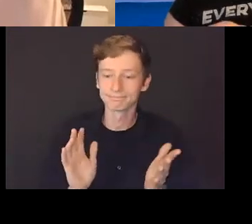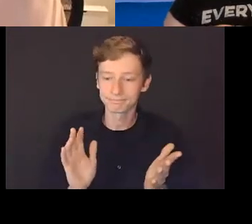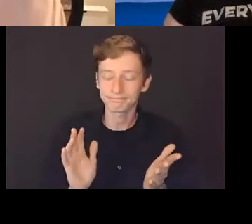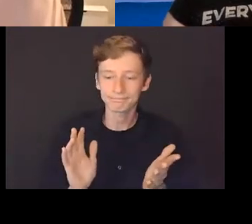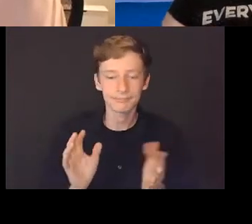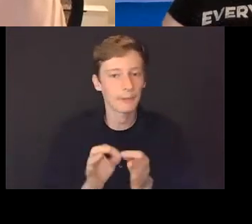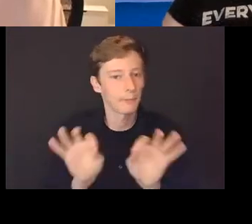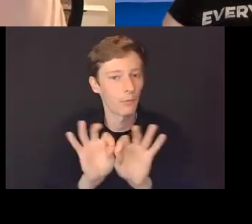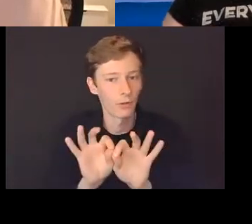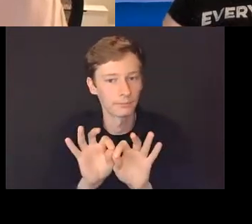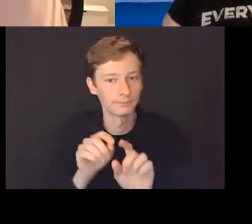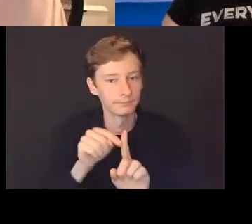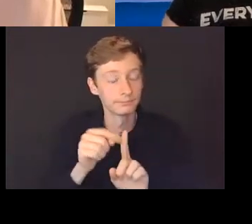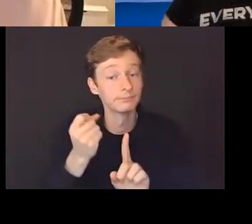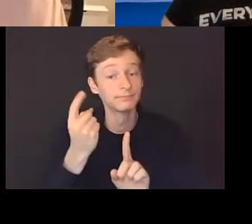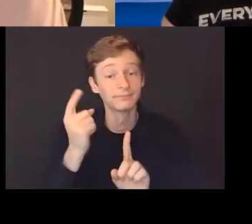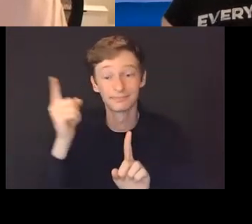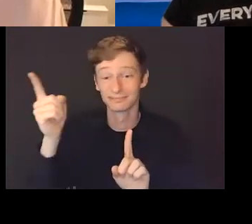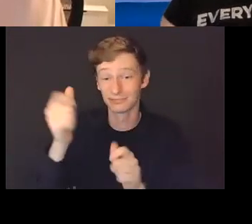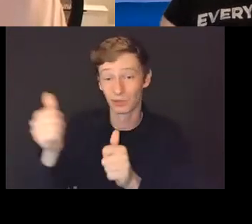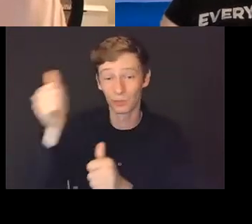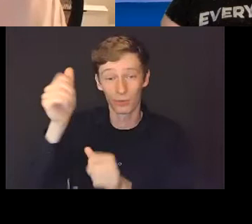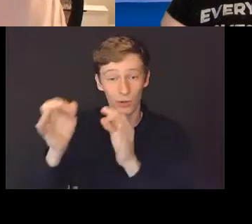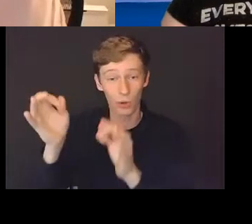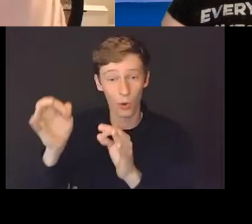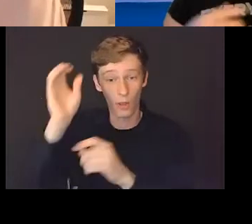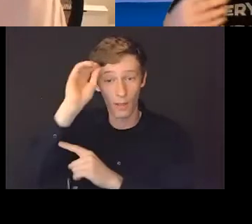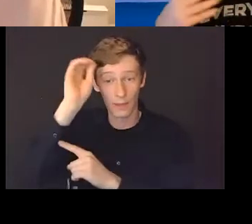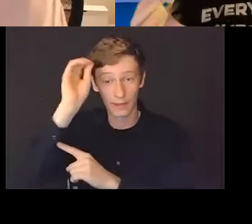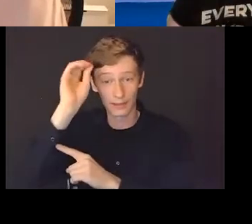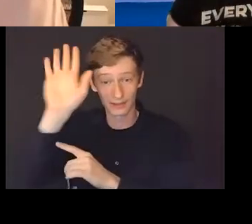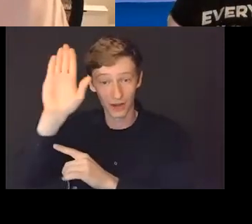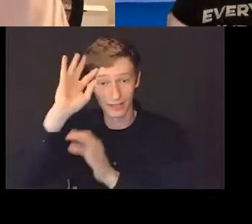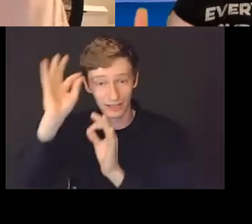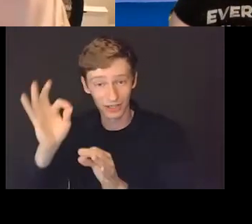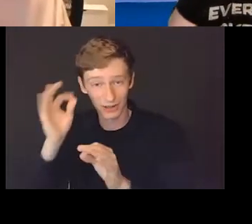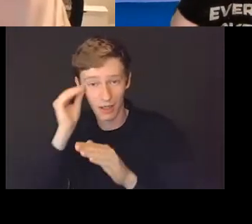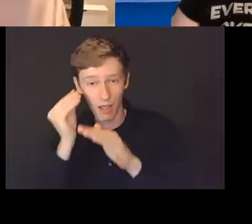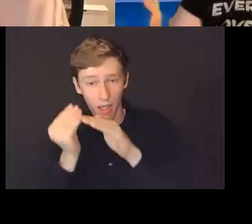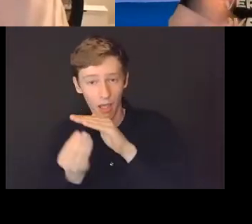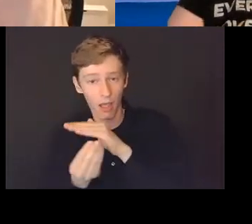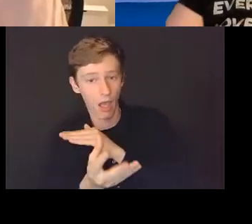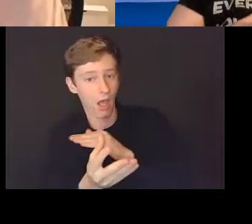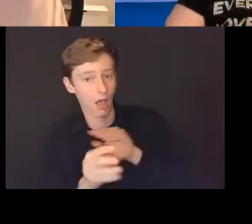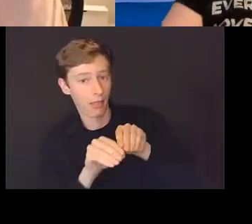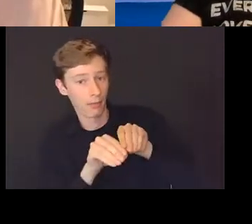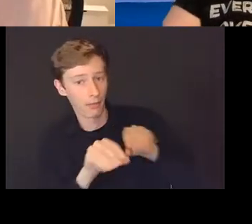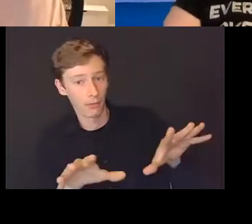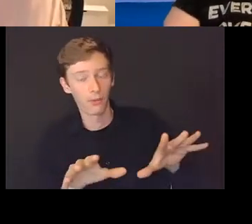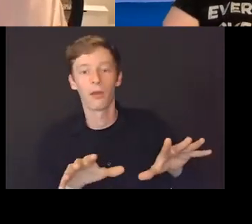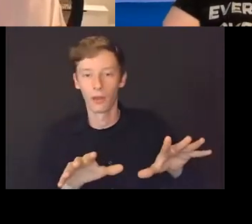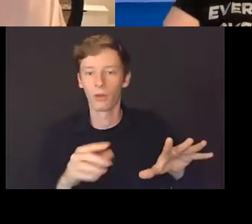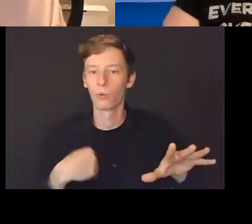since the leak of this Supreme Court decision, we have been doing the same things that we were doing the day